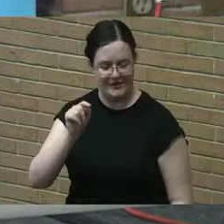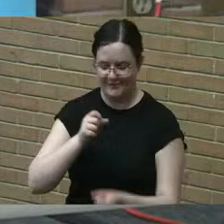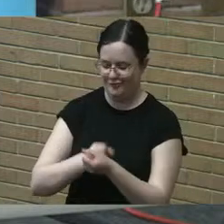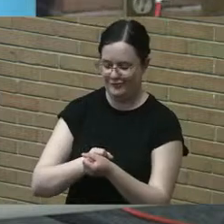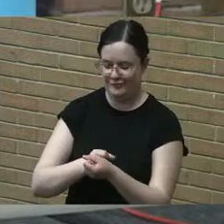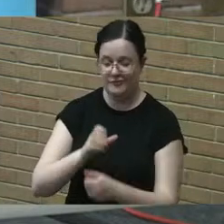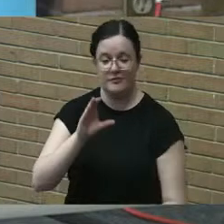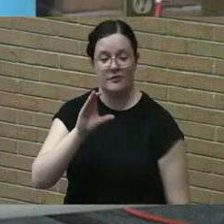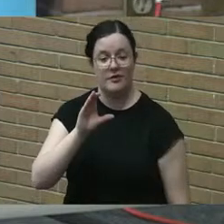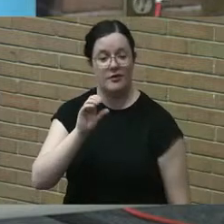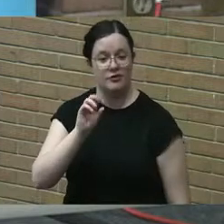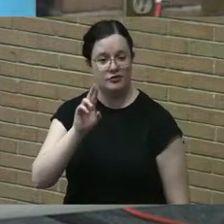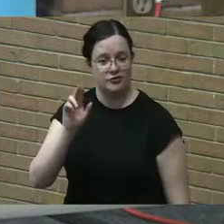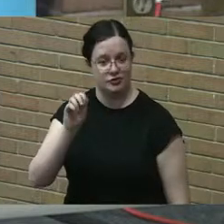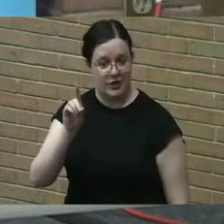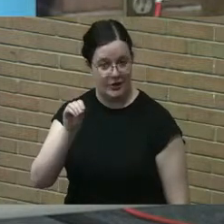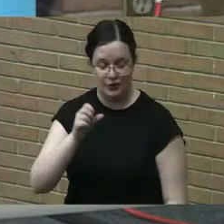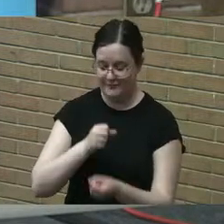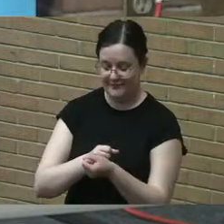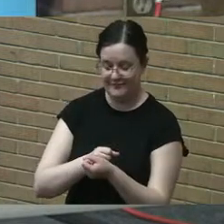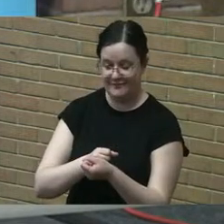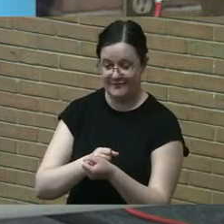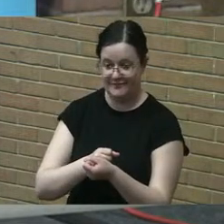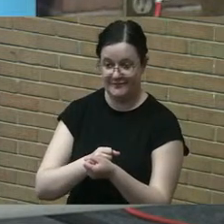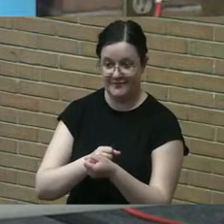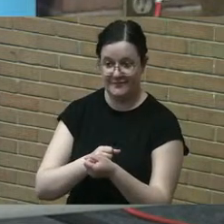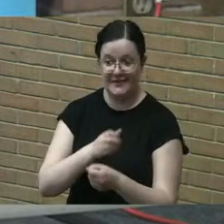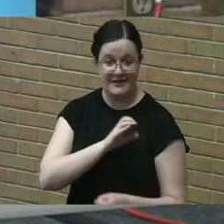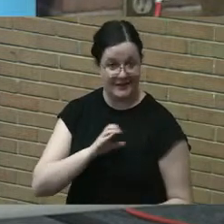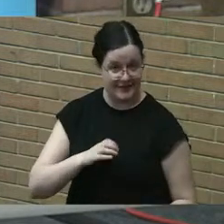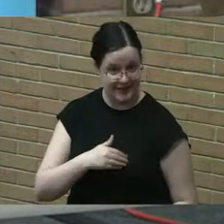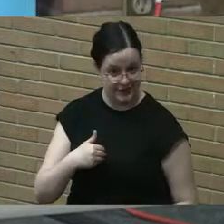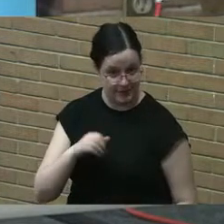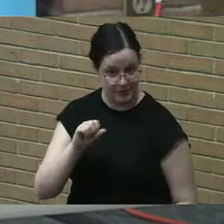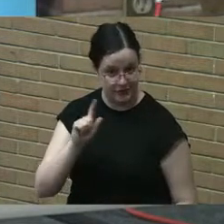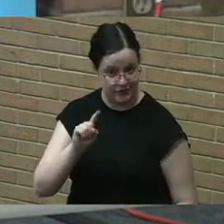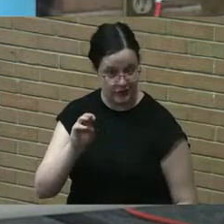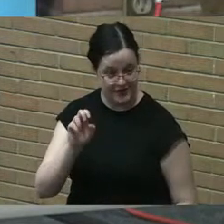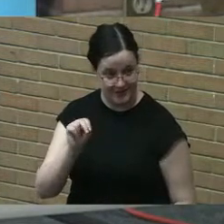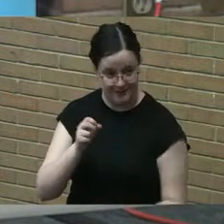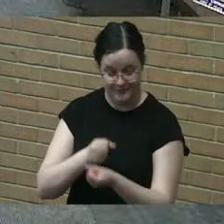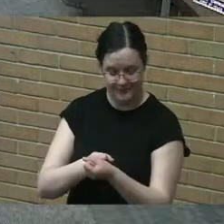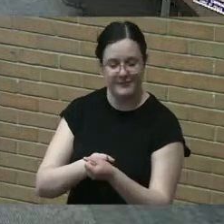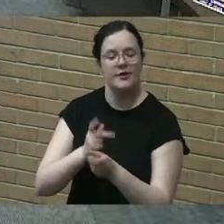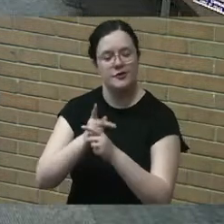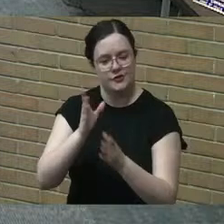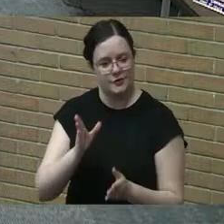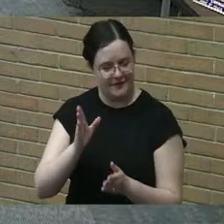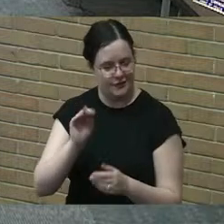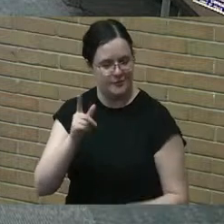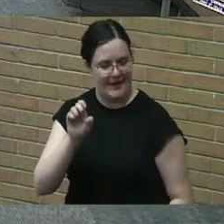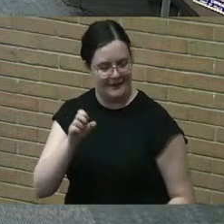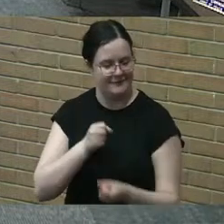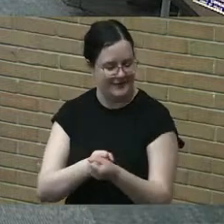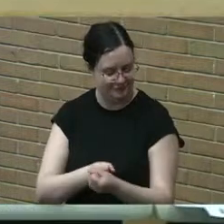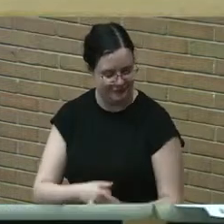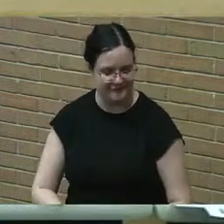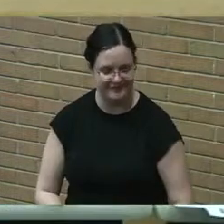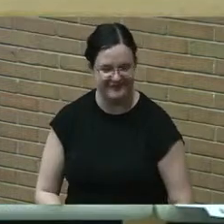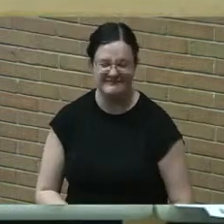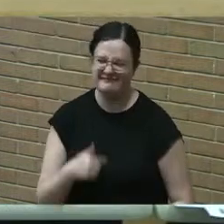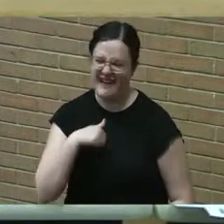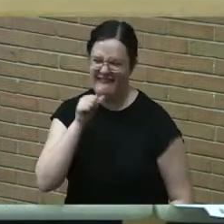Aye. Councilmember Corrado? Aye. Councilmember Salzman? Aye. Supervisor Malley? Aye. I do